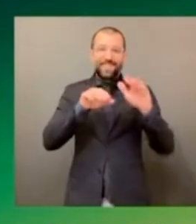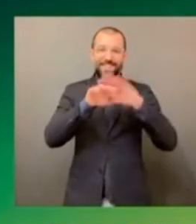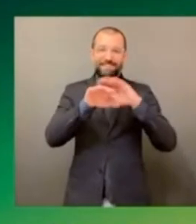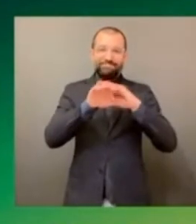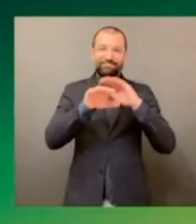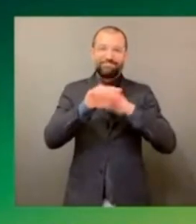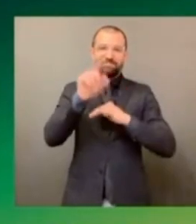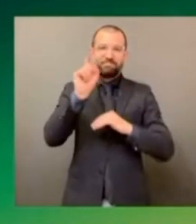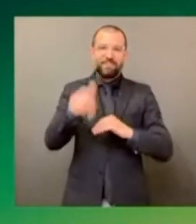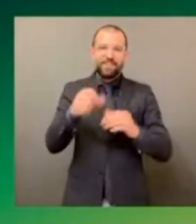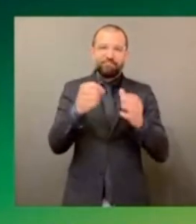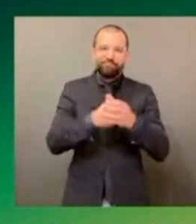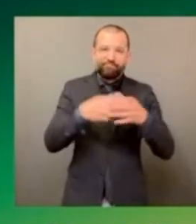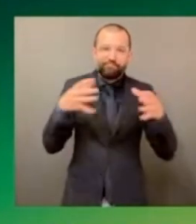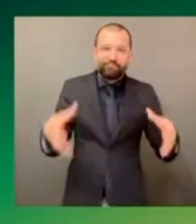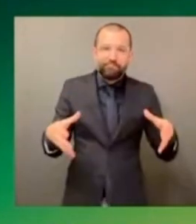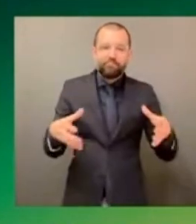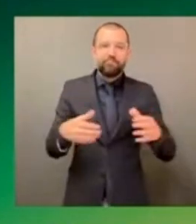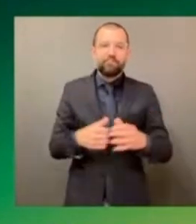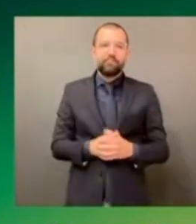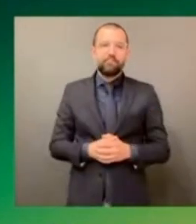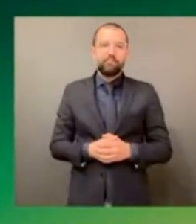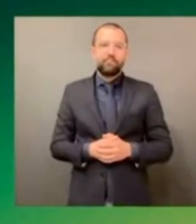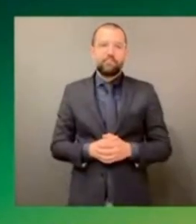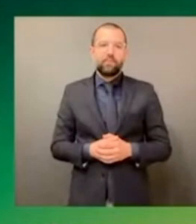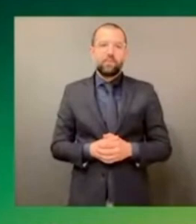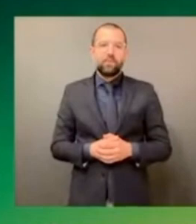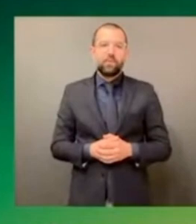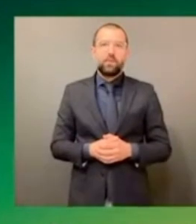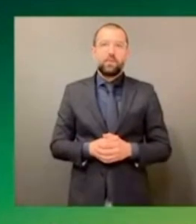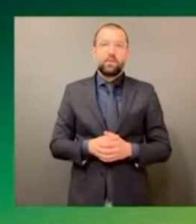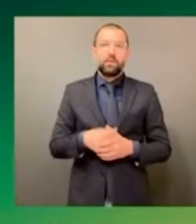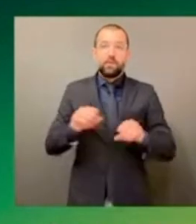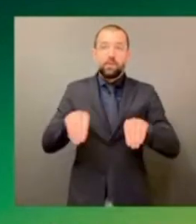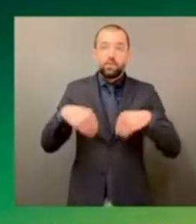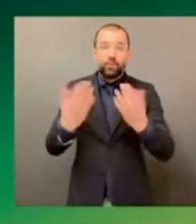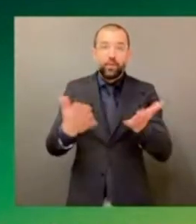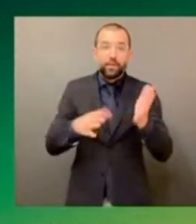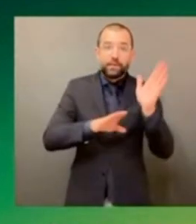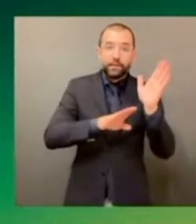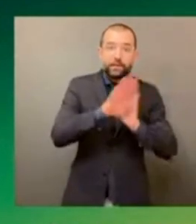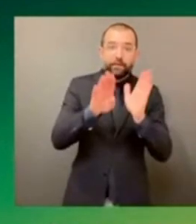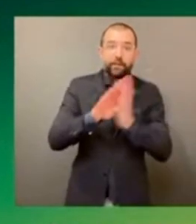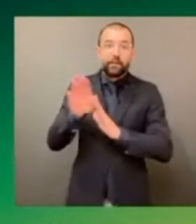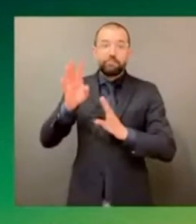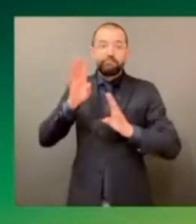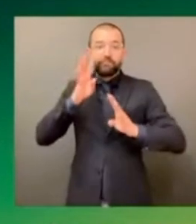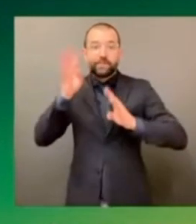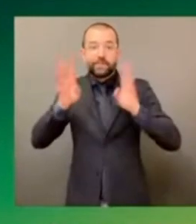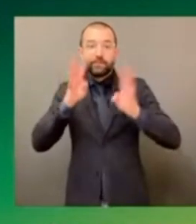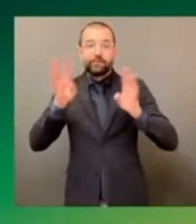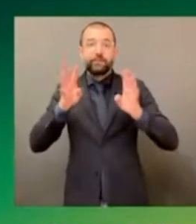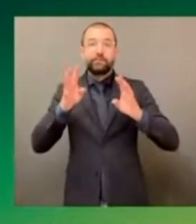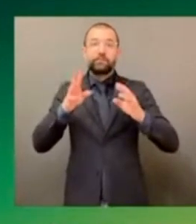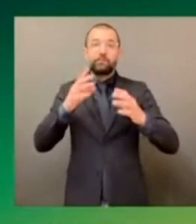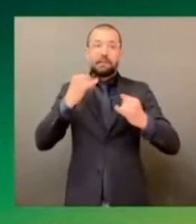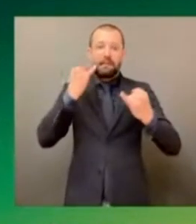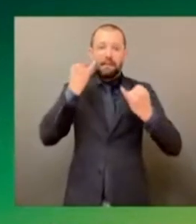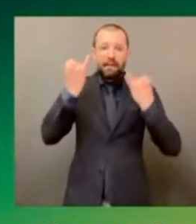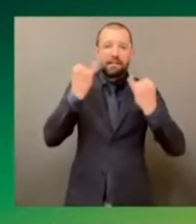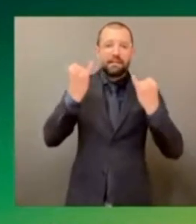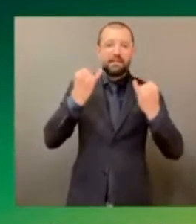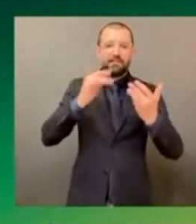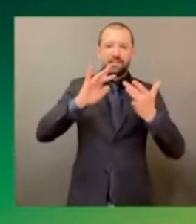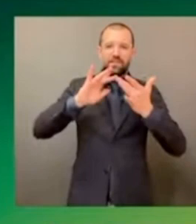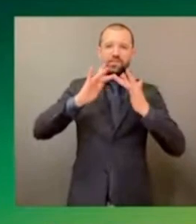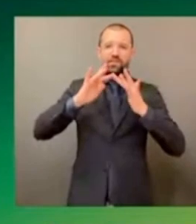creates opportunity for innovation. And once people are online, they have greater access then